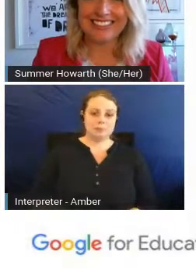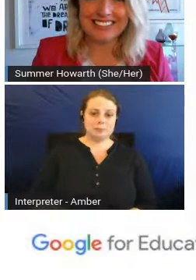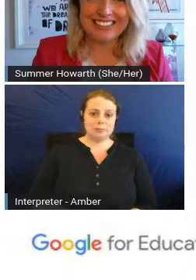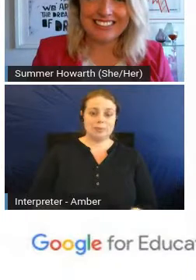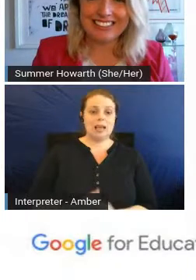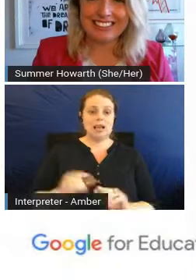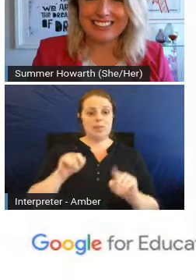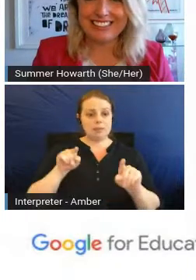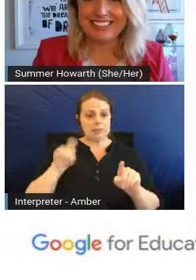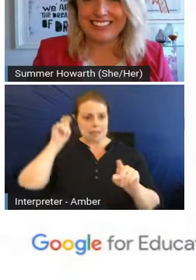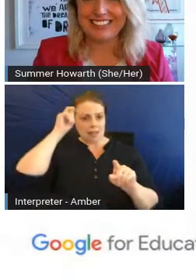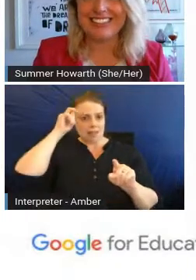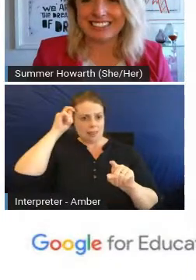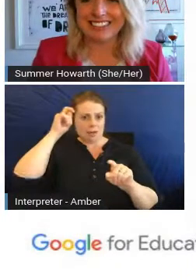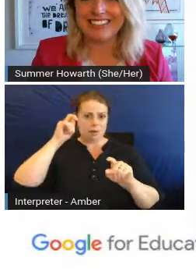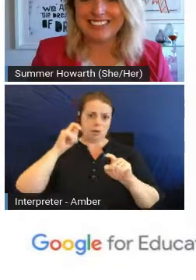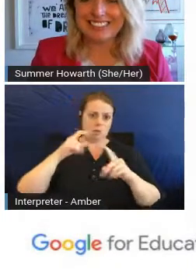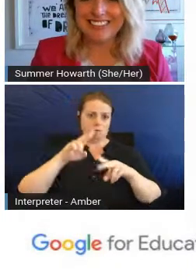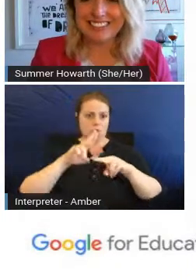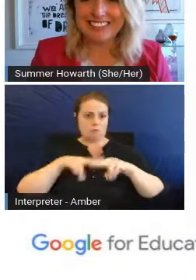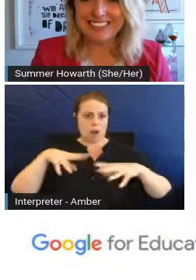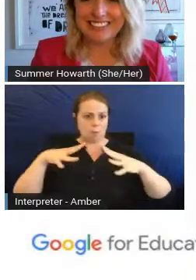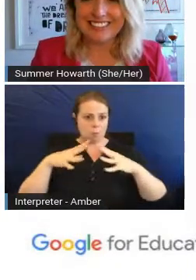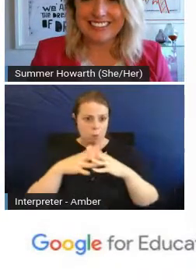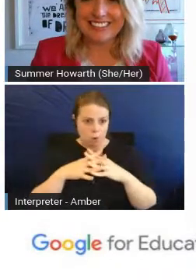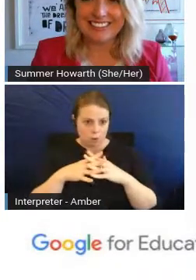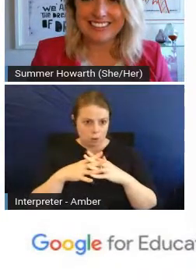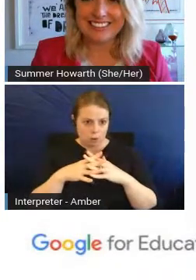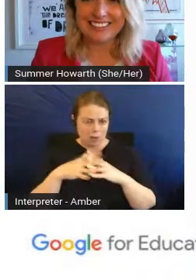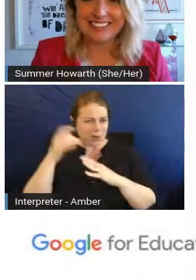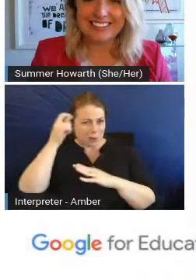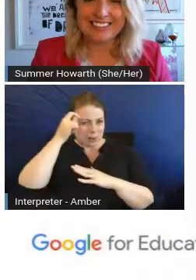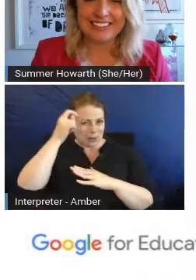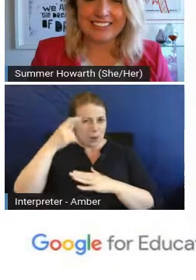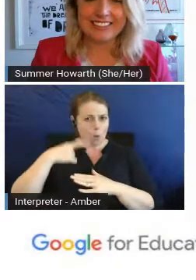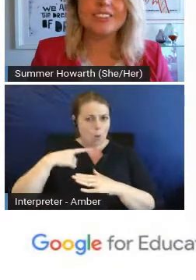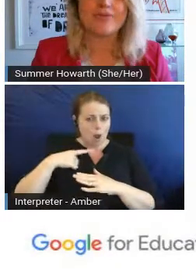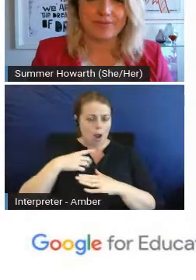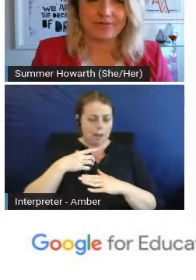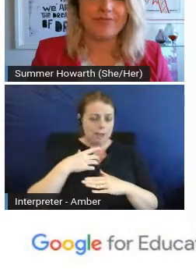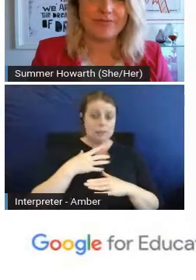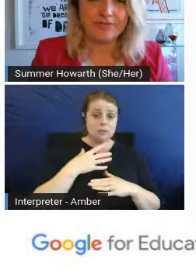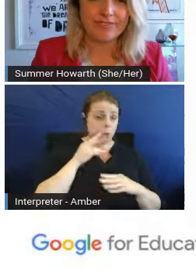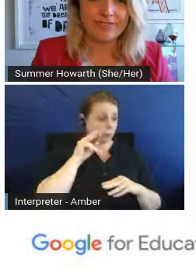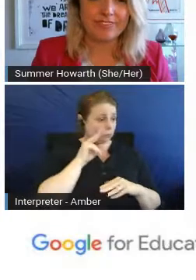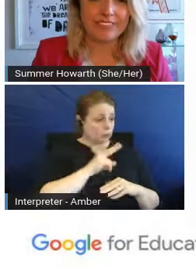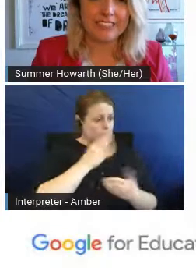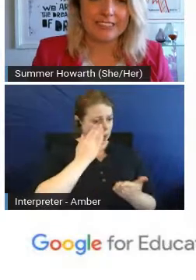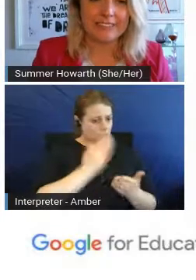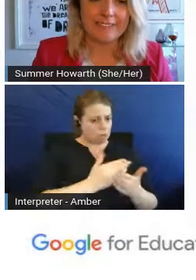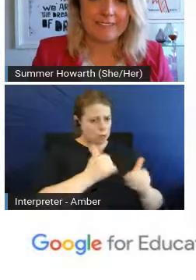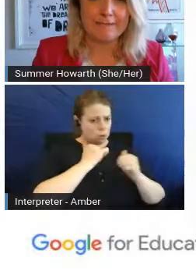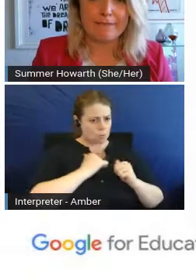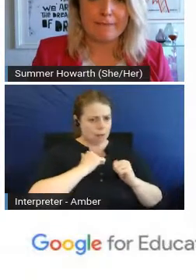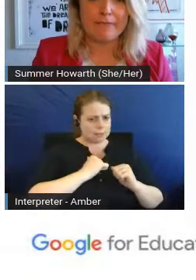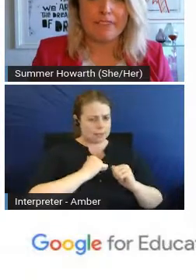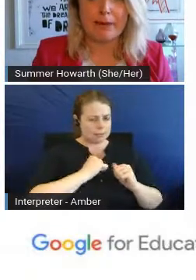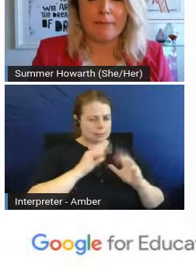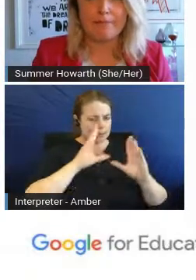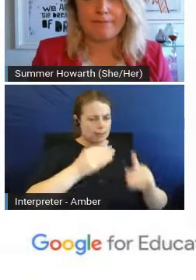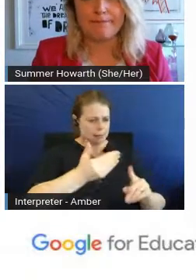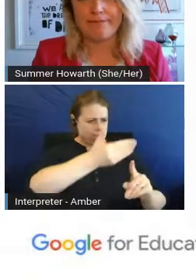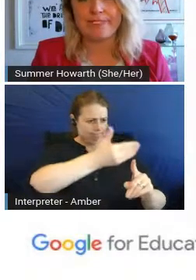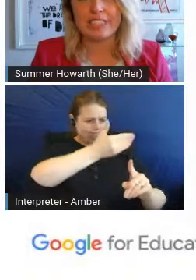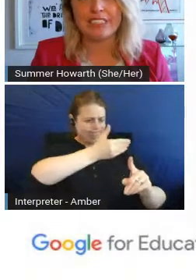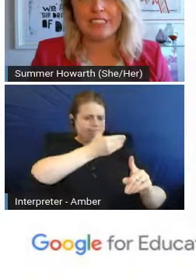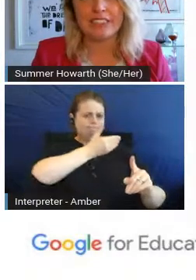theoretical framework, and theoretical in the sense that we've taken real practice and kind of worked backwards in lots of ways, right? We learned so much